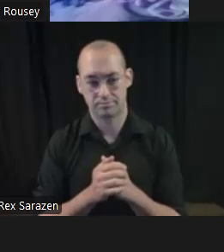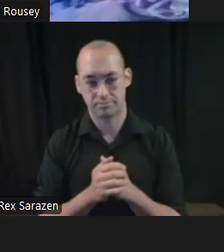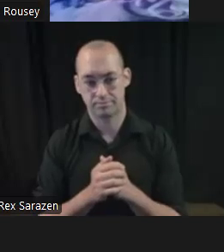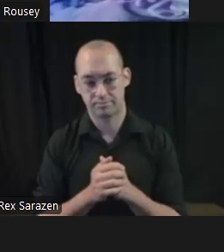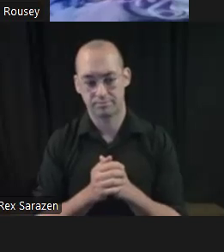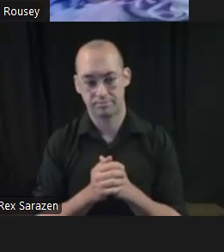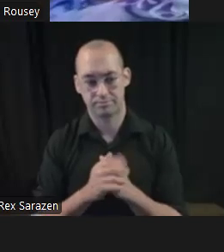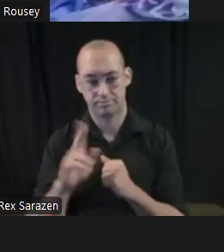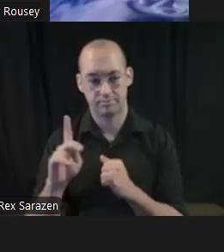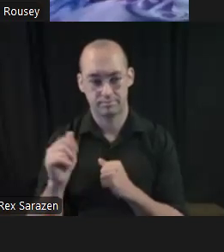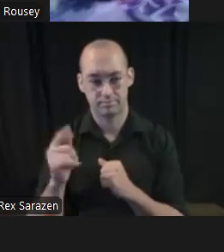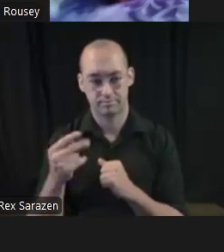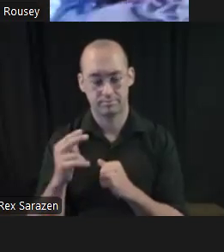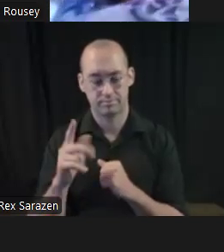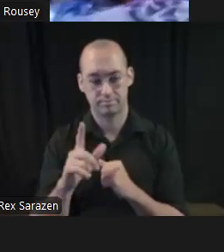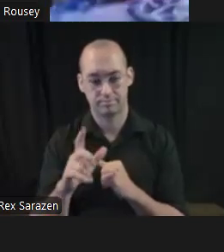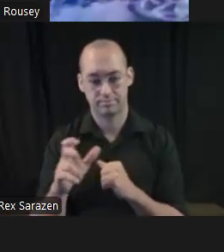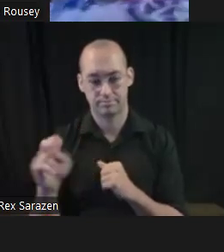Kathleen?